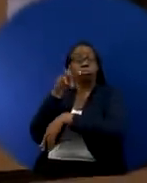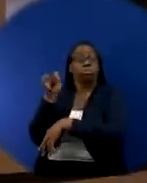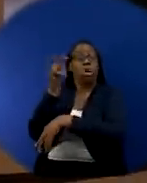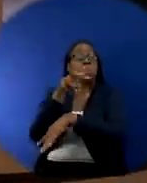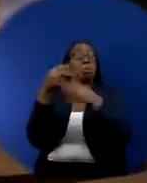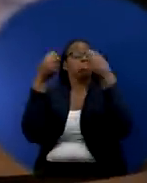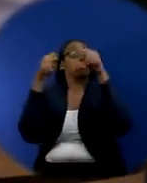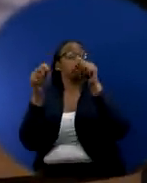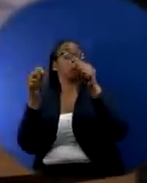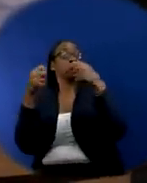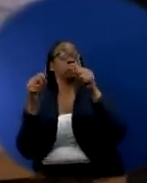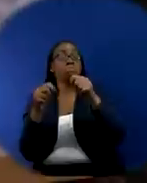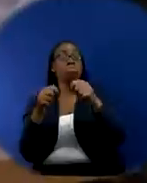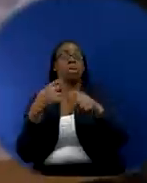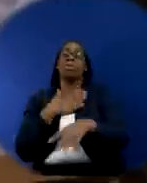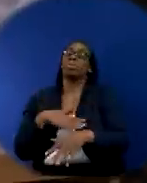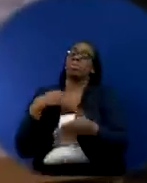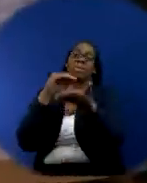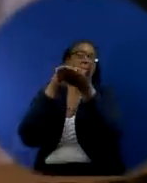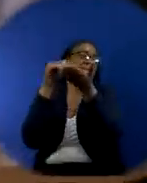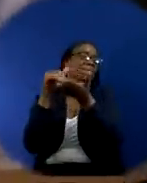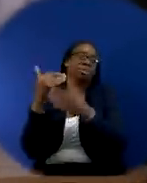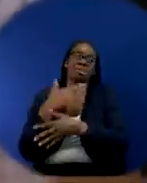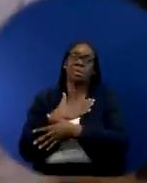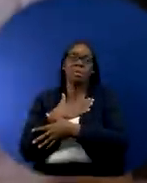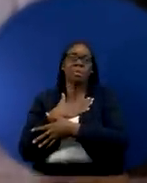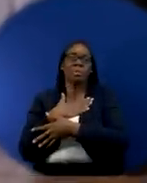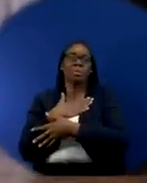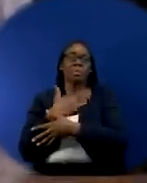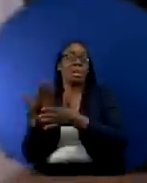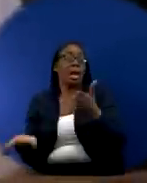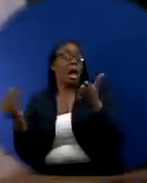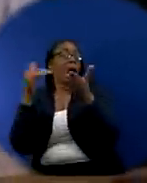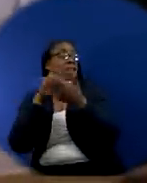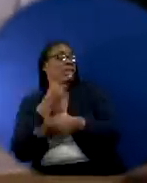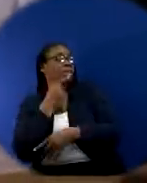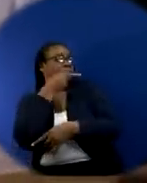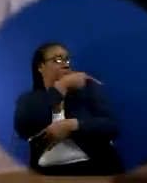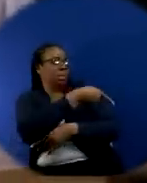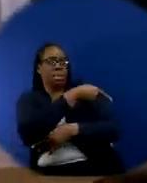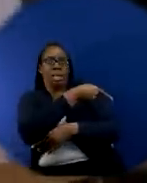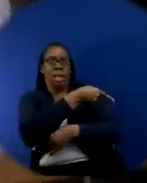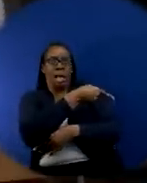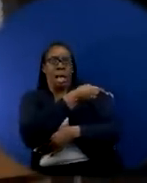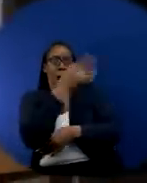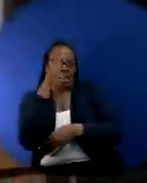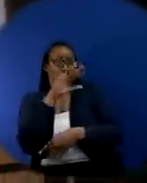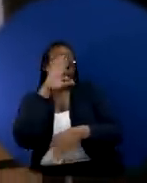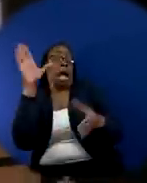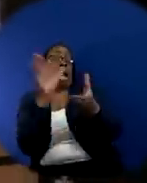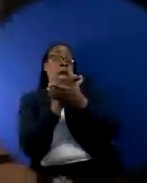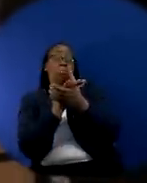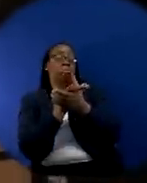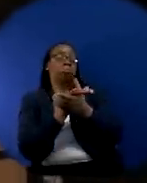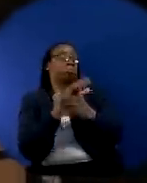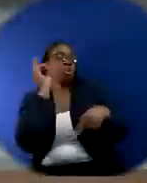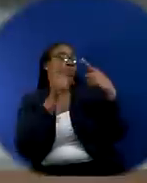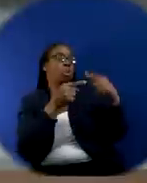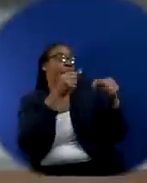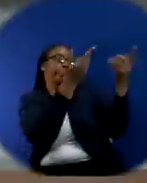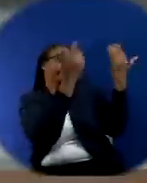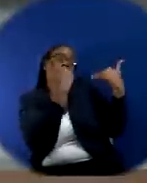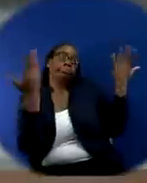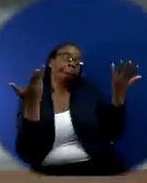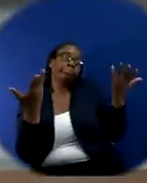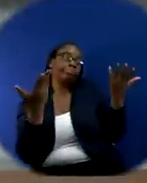out. Please excuse me.' Still another said, 'I just got married, so I can't come.'